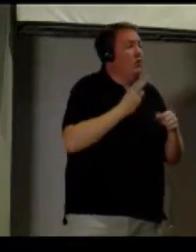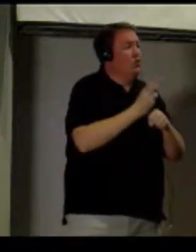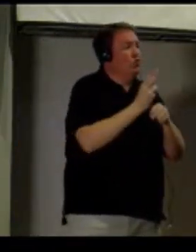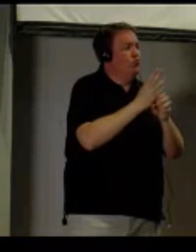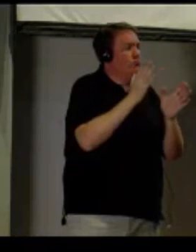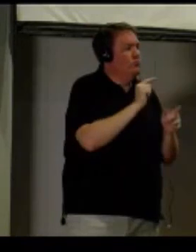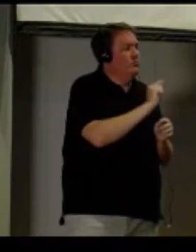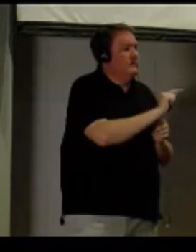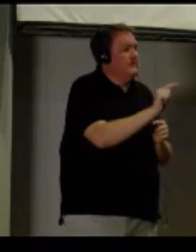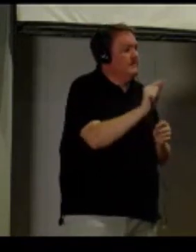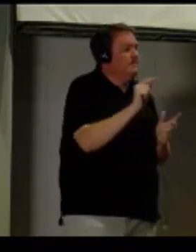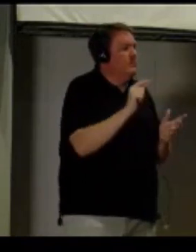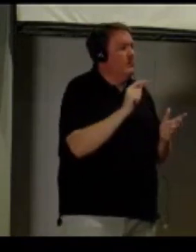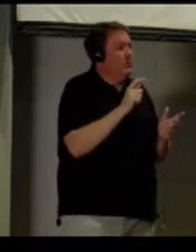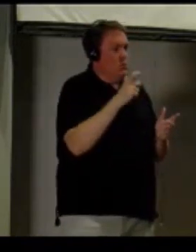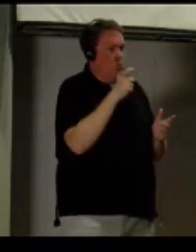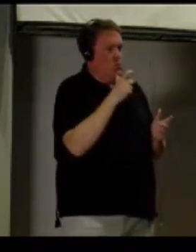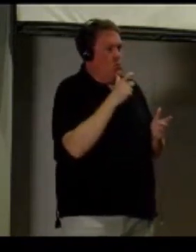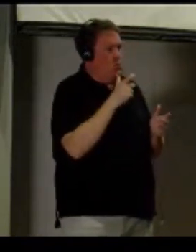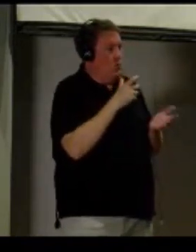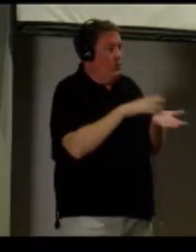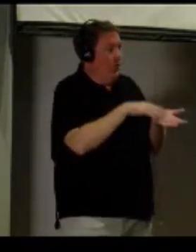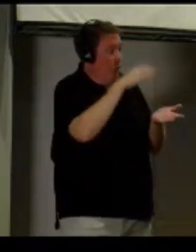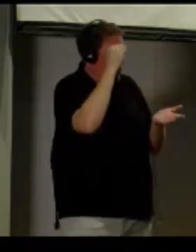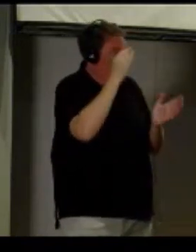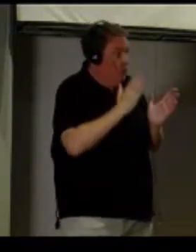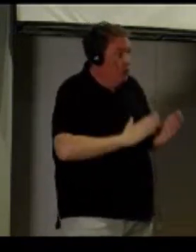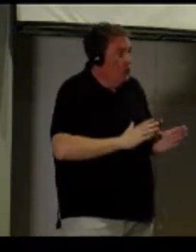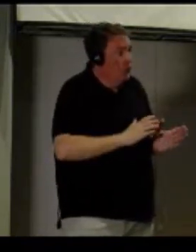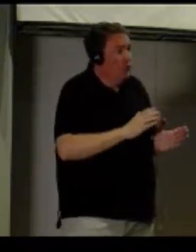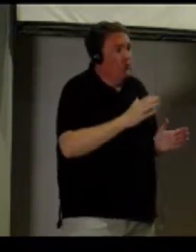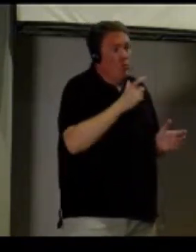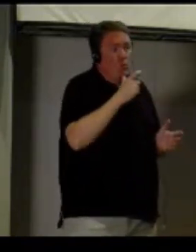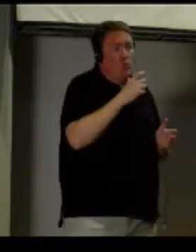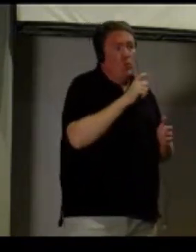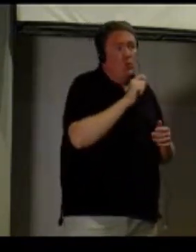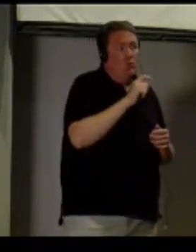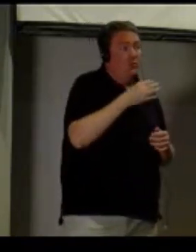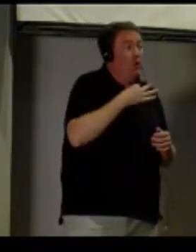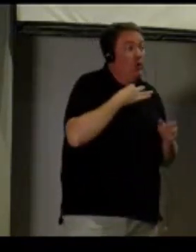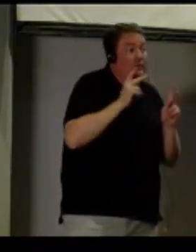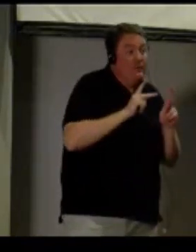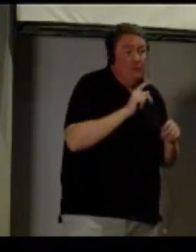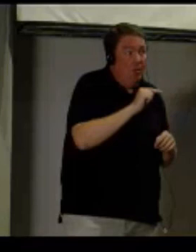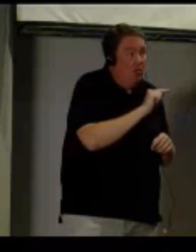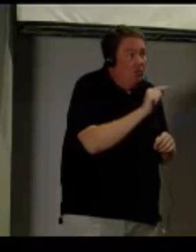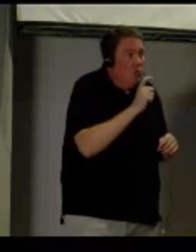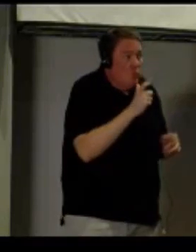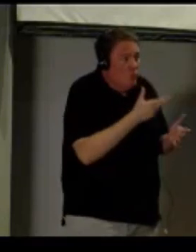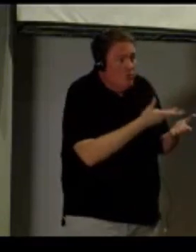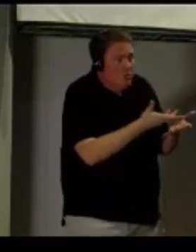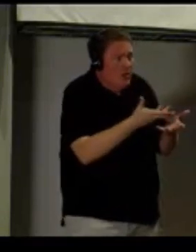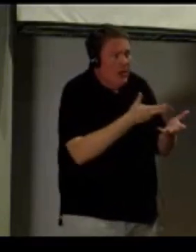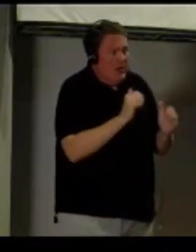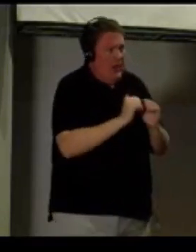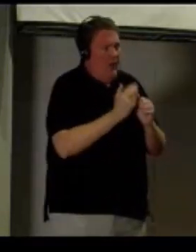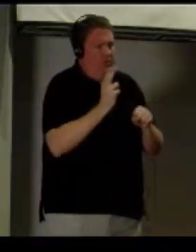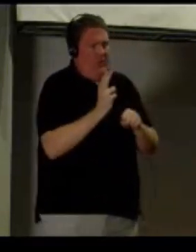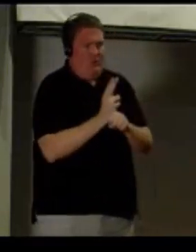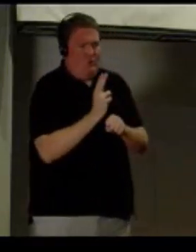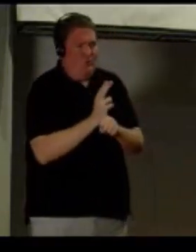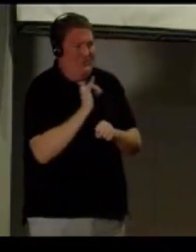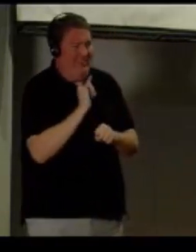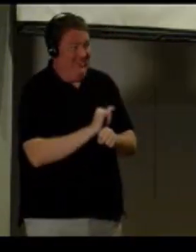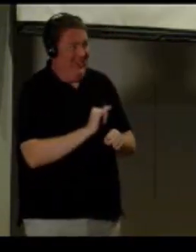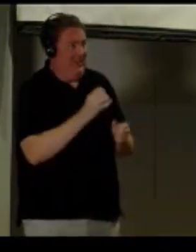differentiate, to know who the learners and the curious are and how they're using the assets, which might give